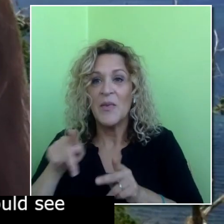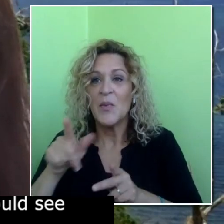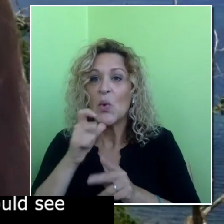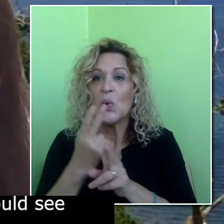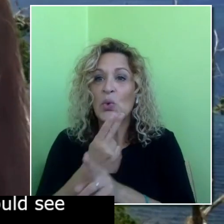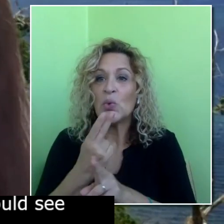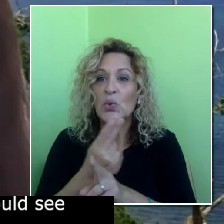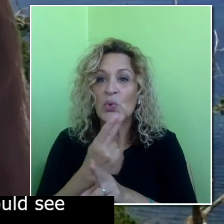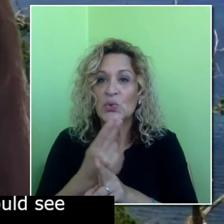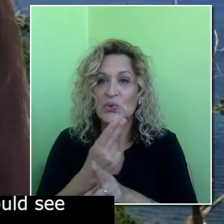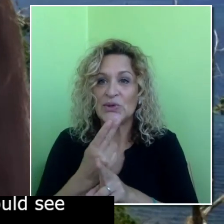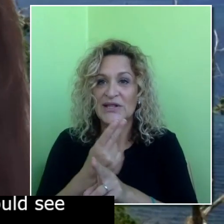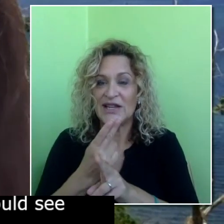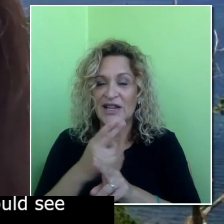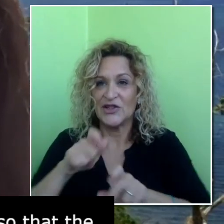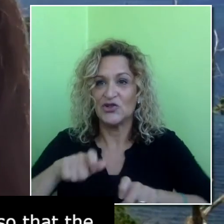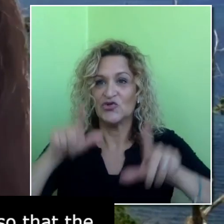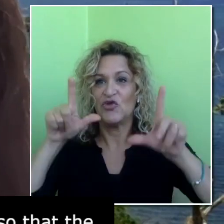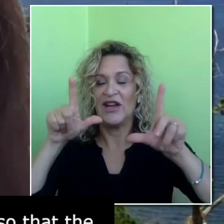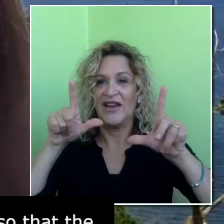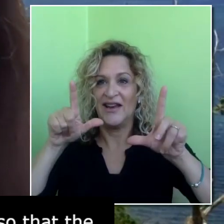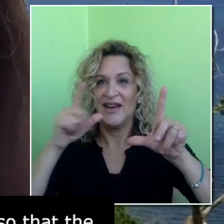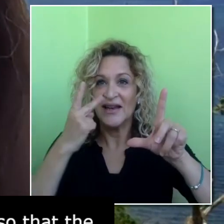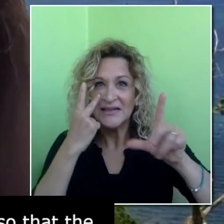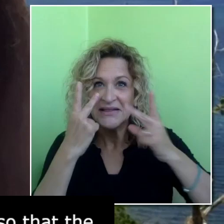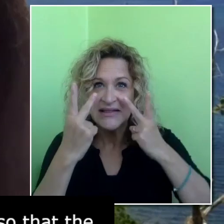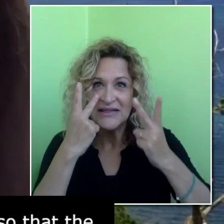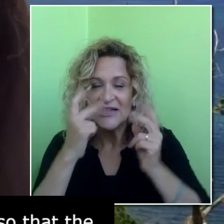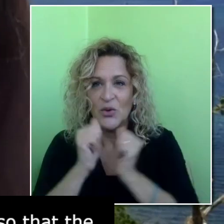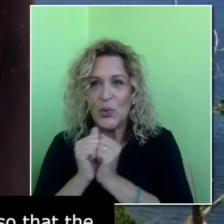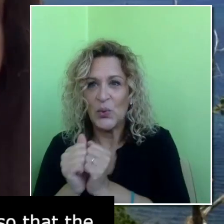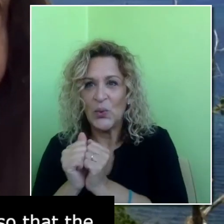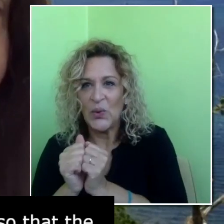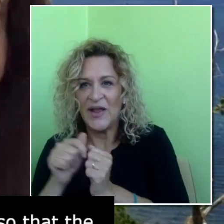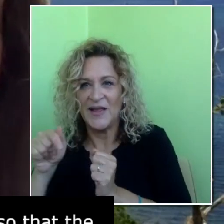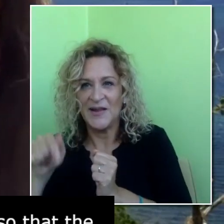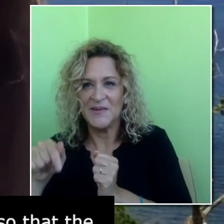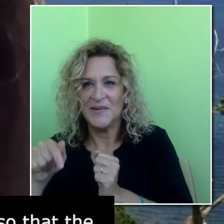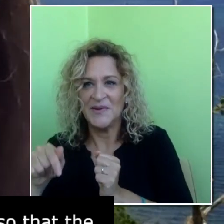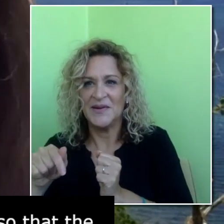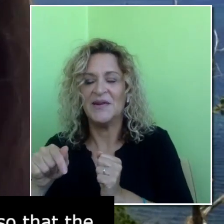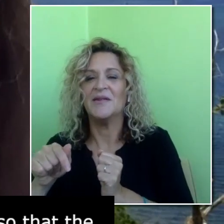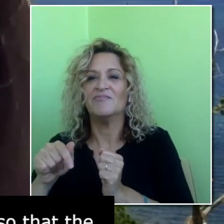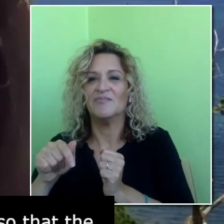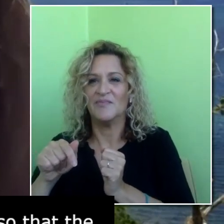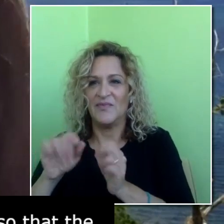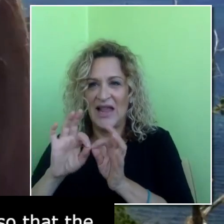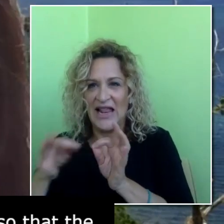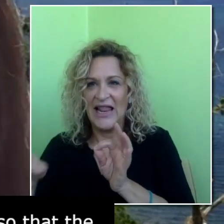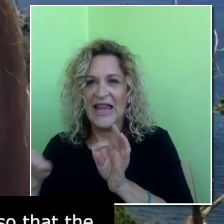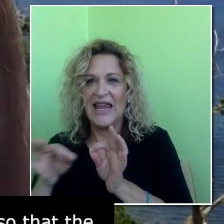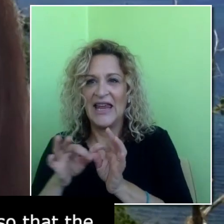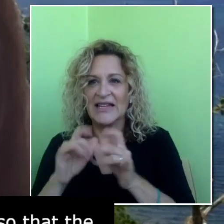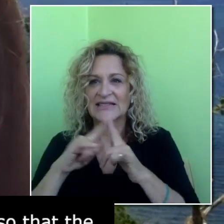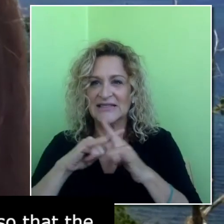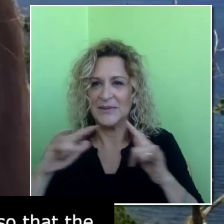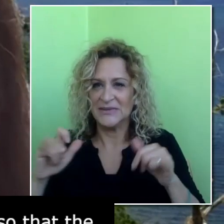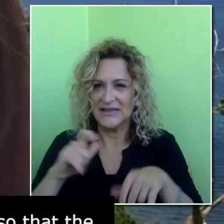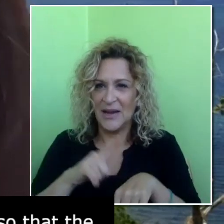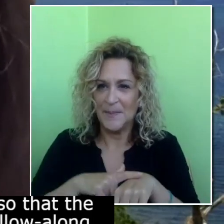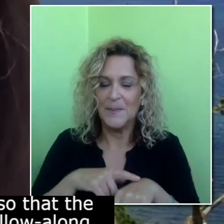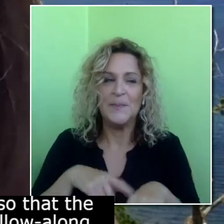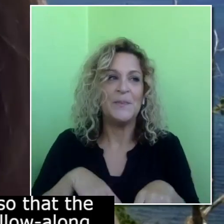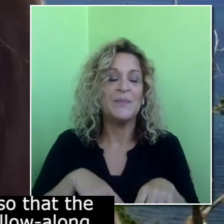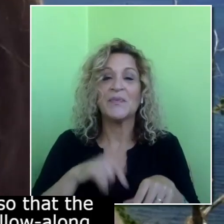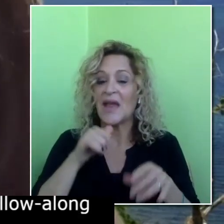screen readers can actually follow along with it as well. So without further ado, let me